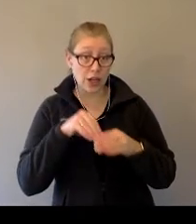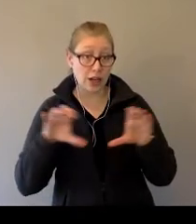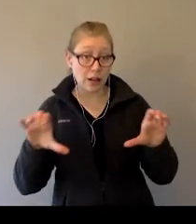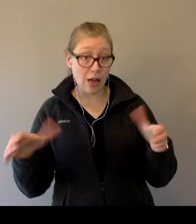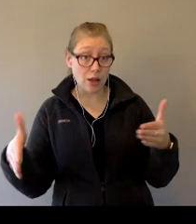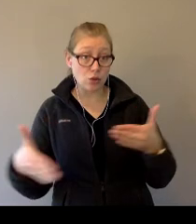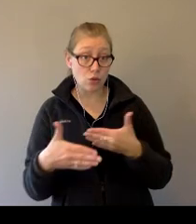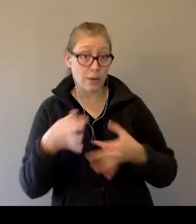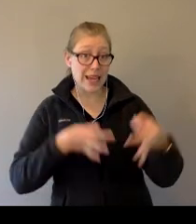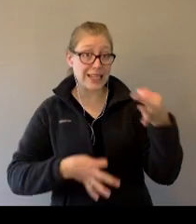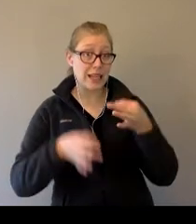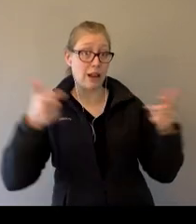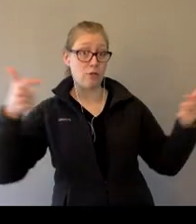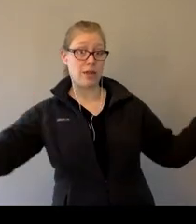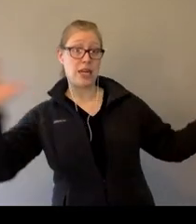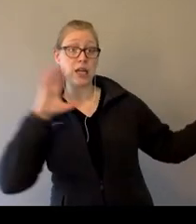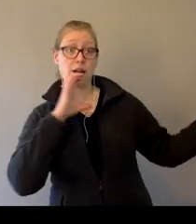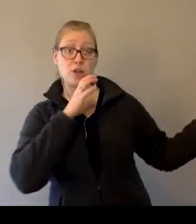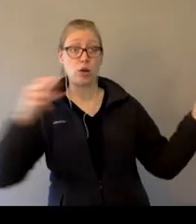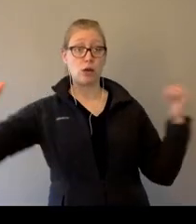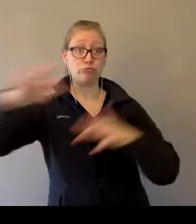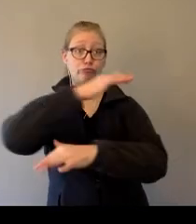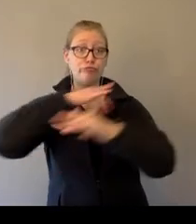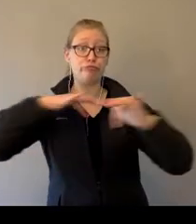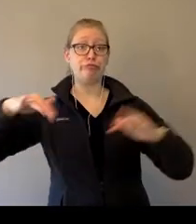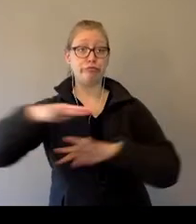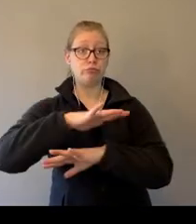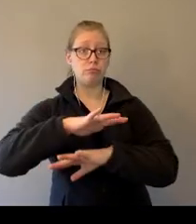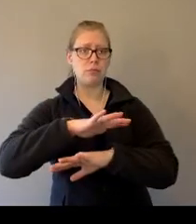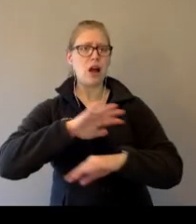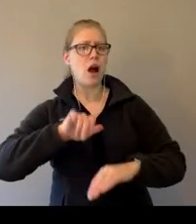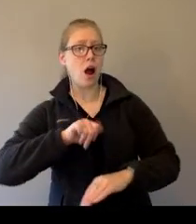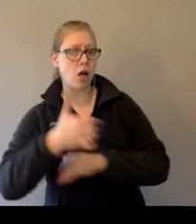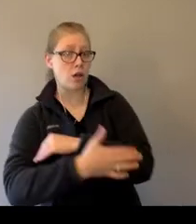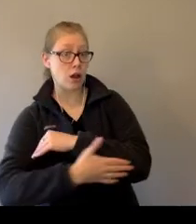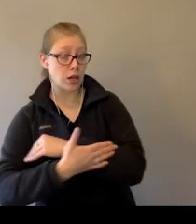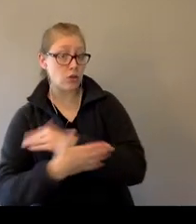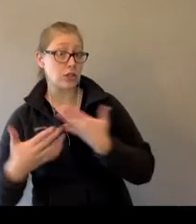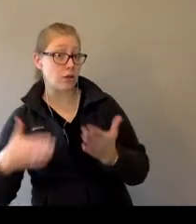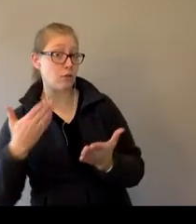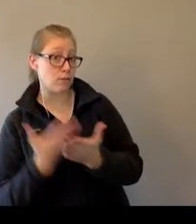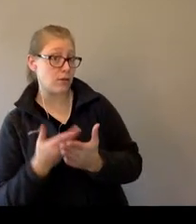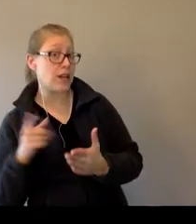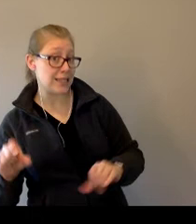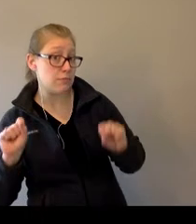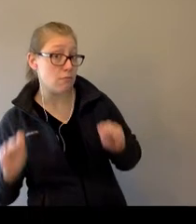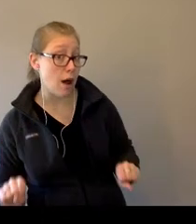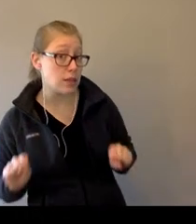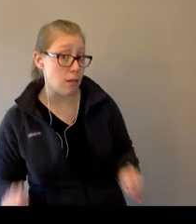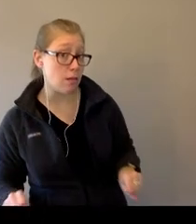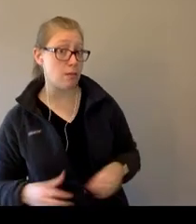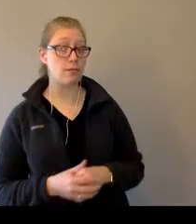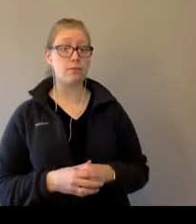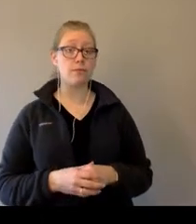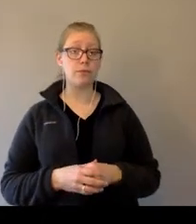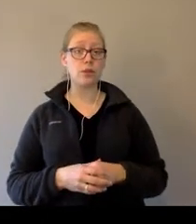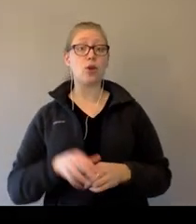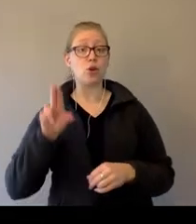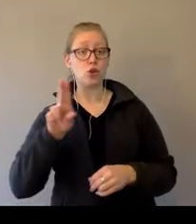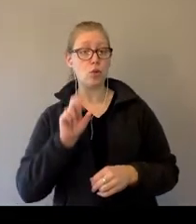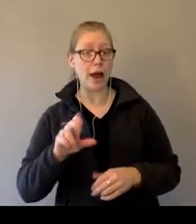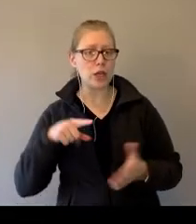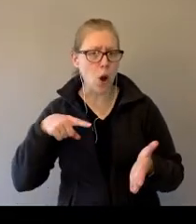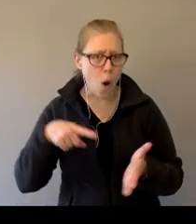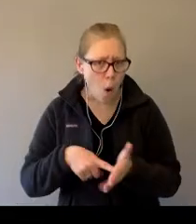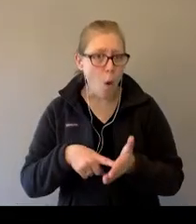congregating in a large cafeteria, other countries have proven it is possible, and the U.S. owes it to our